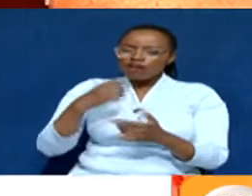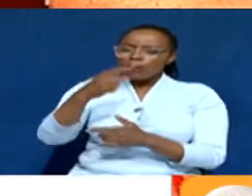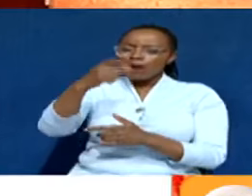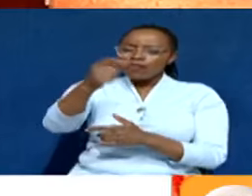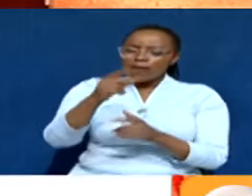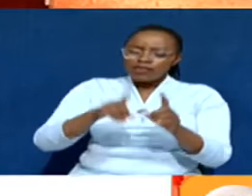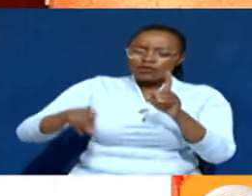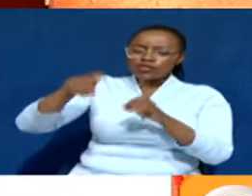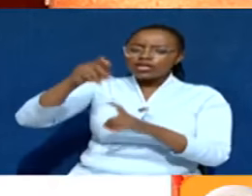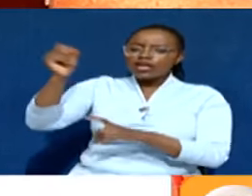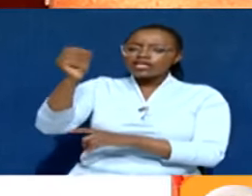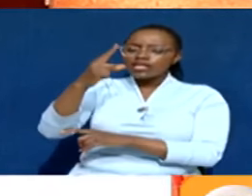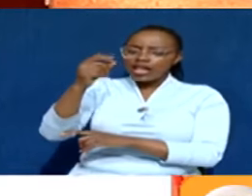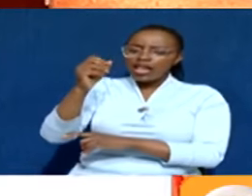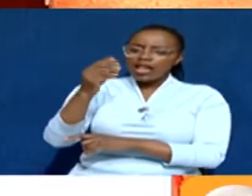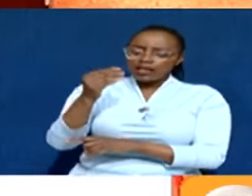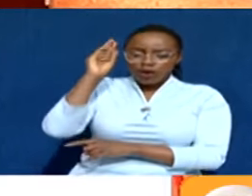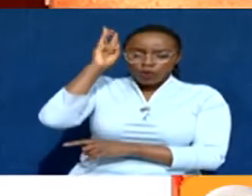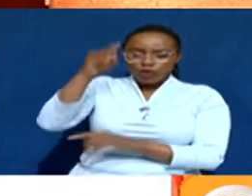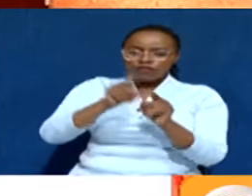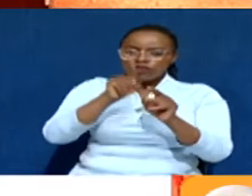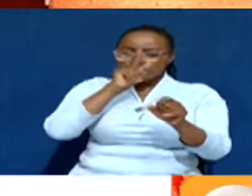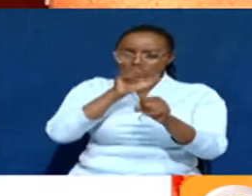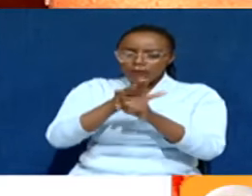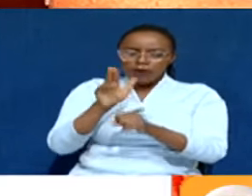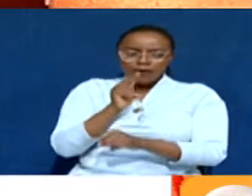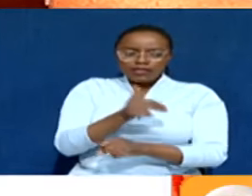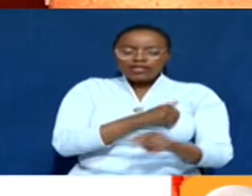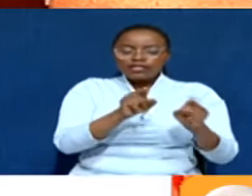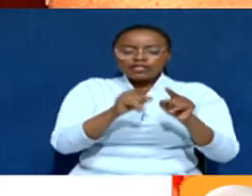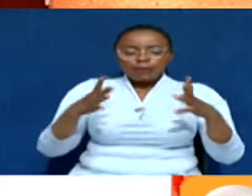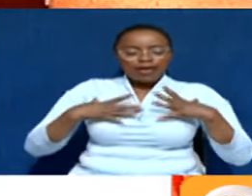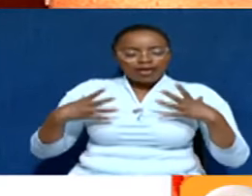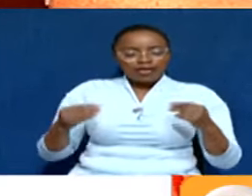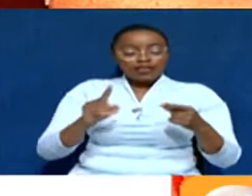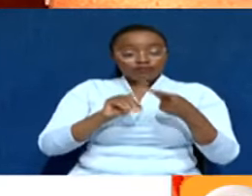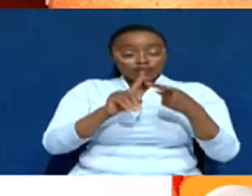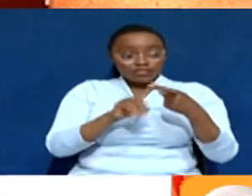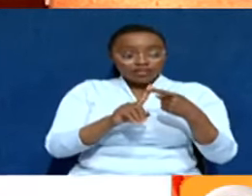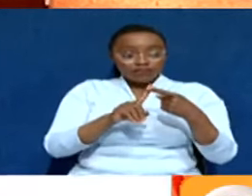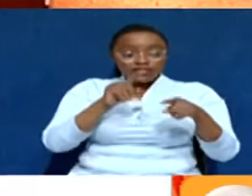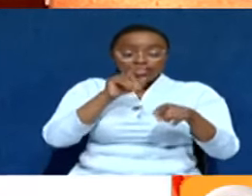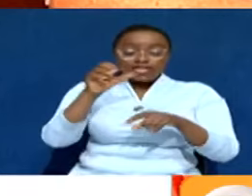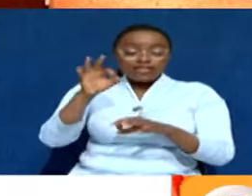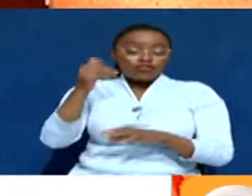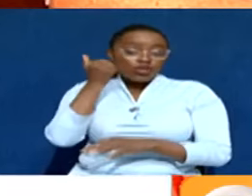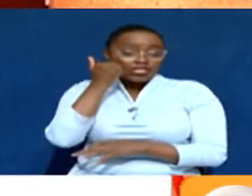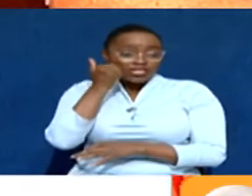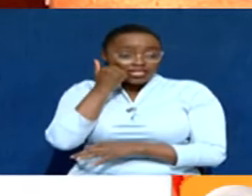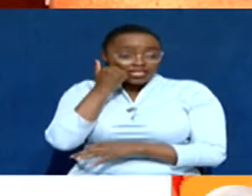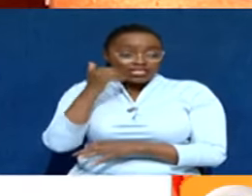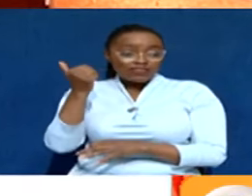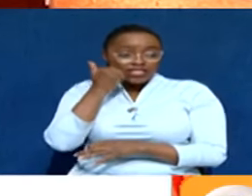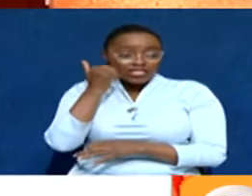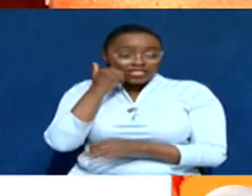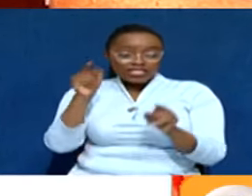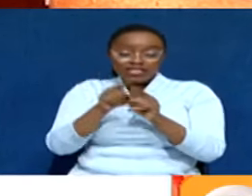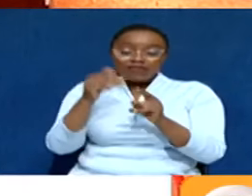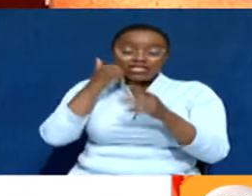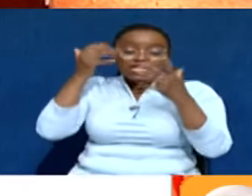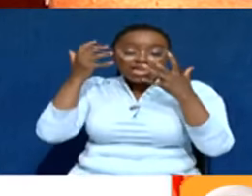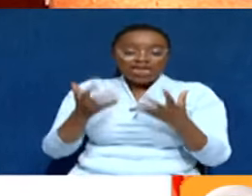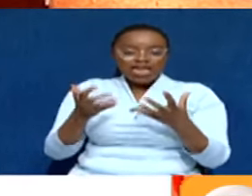fulani munaongezwa salary. Okay, you are sure as of our health. First thing, ukigonjeka huko, ufai kugonjeka ile